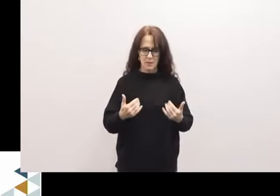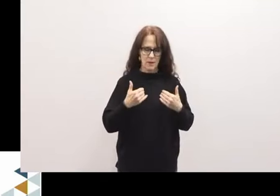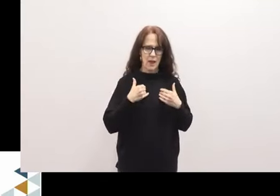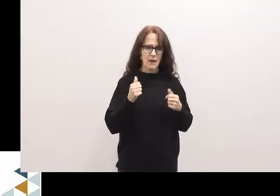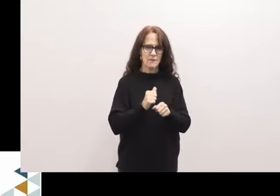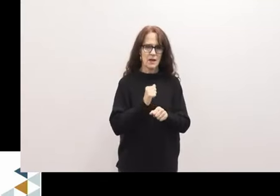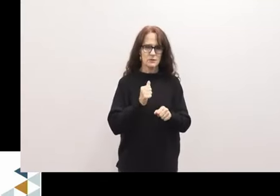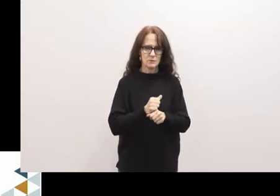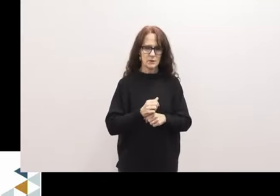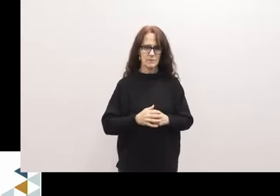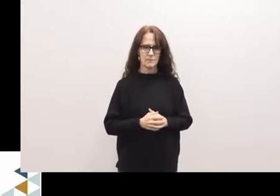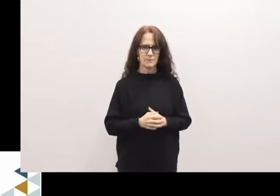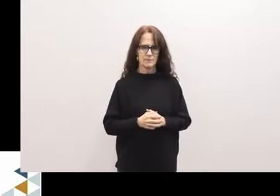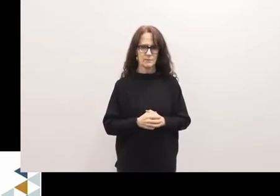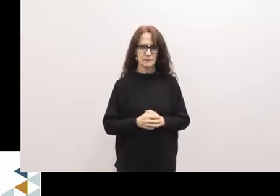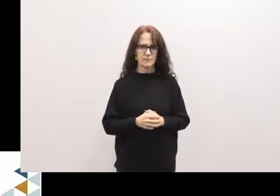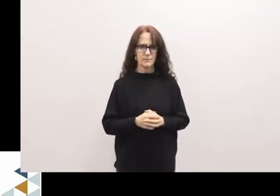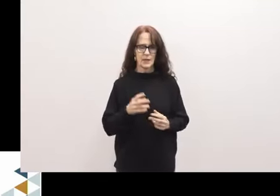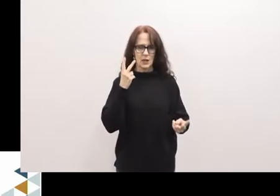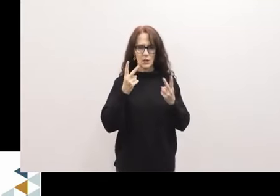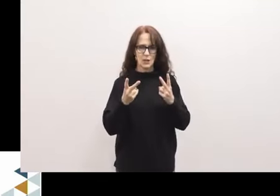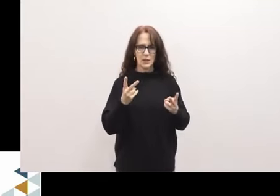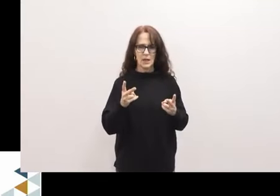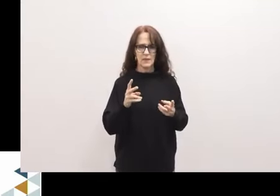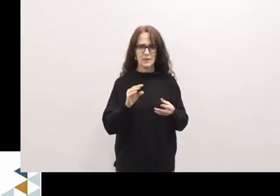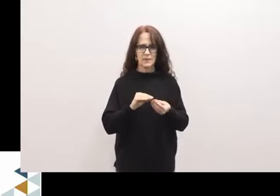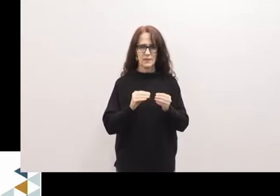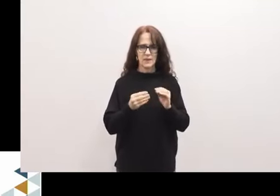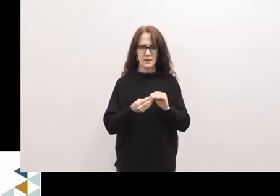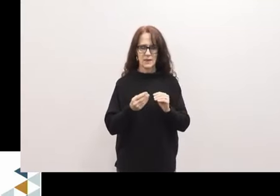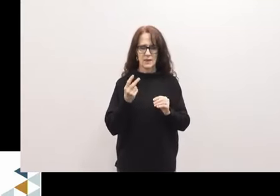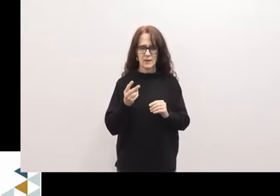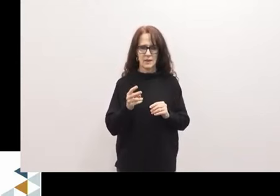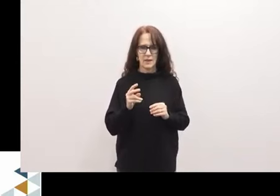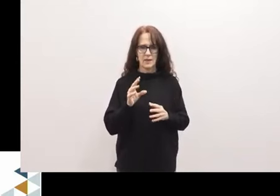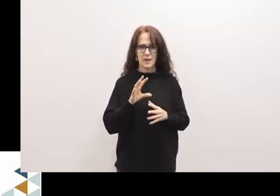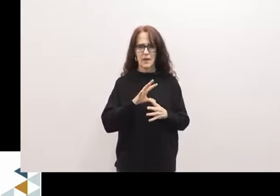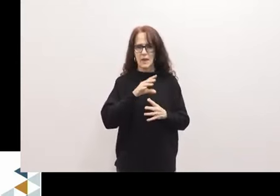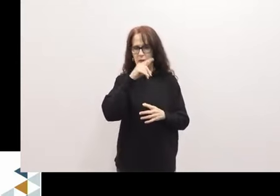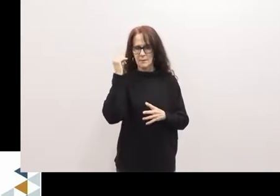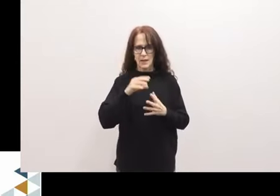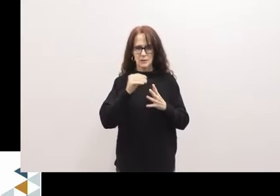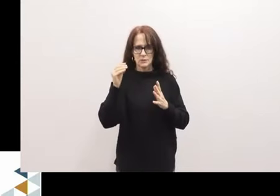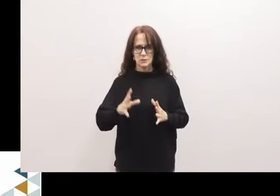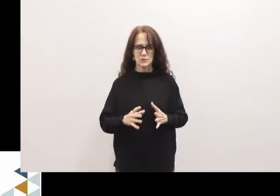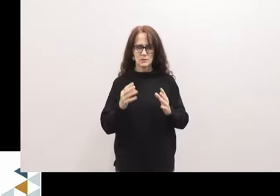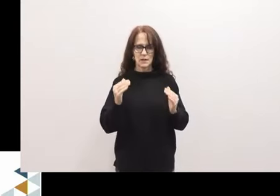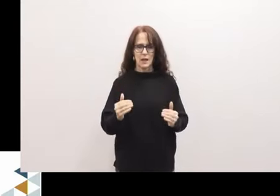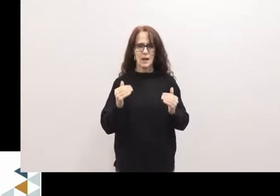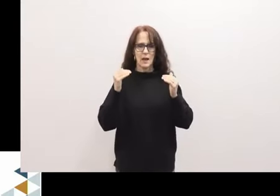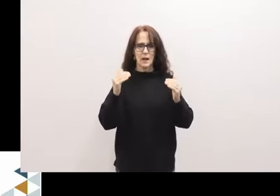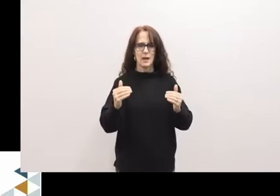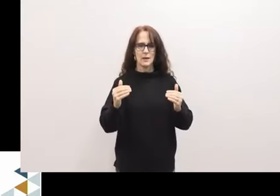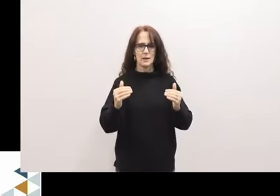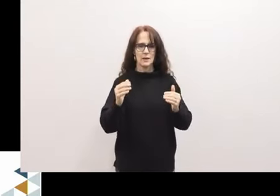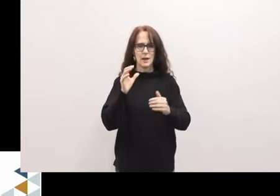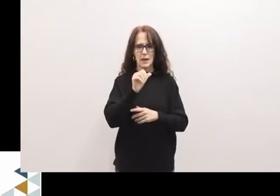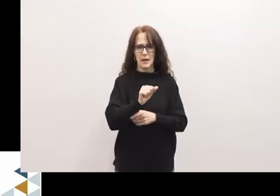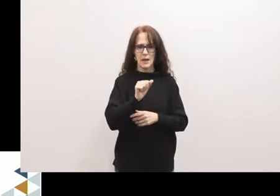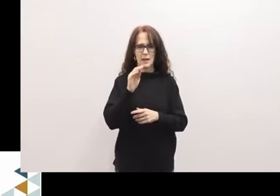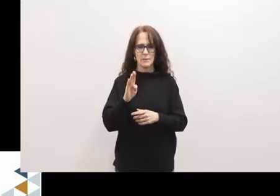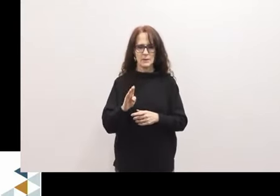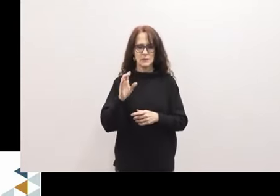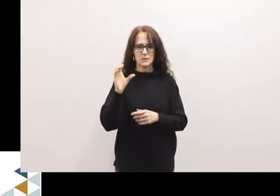So in looking at the data, we see that our African-American students had a higher rate of of a A, B, or